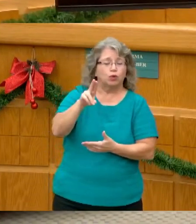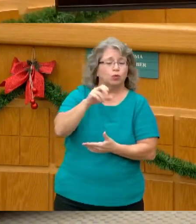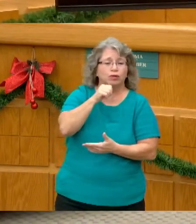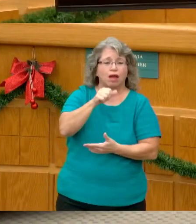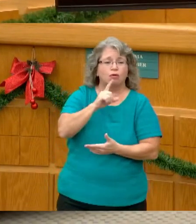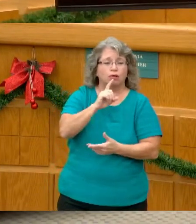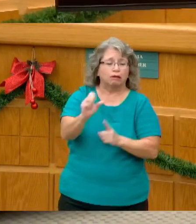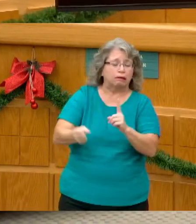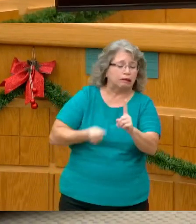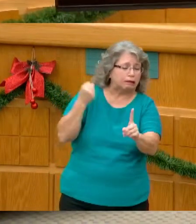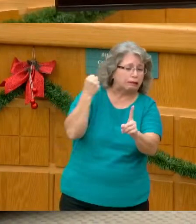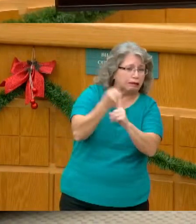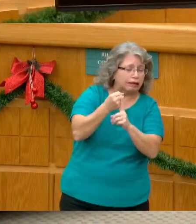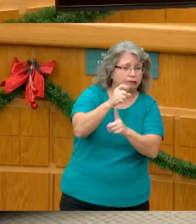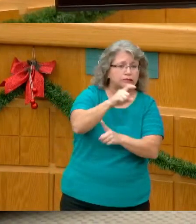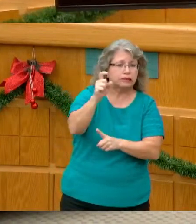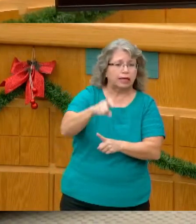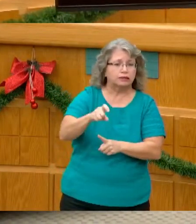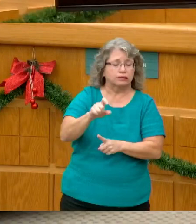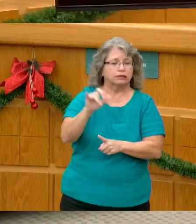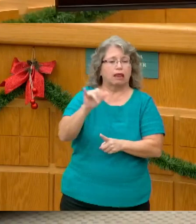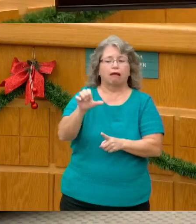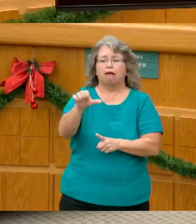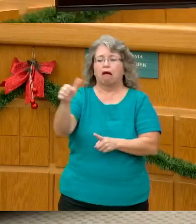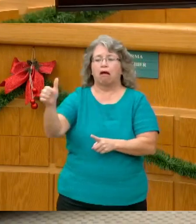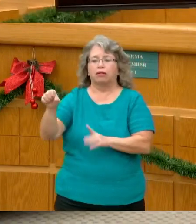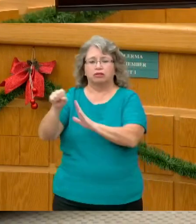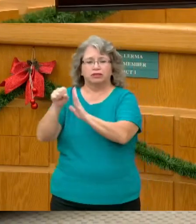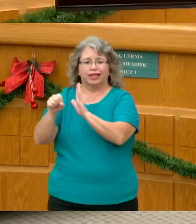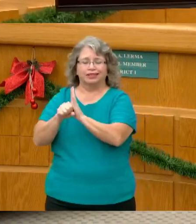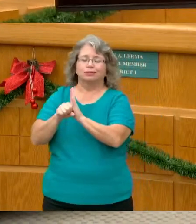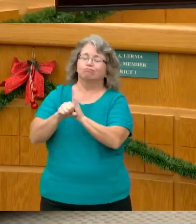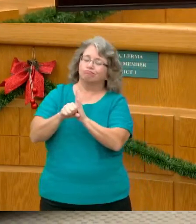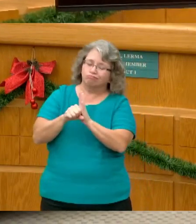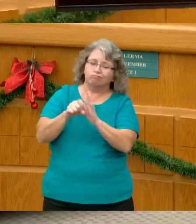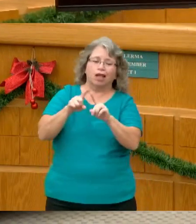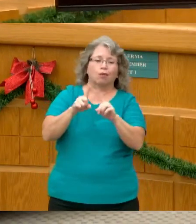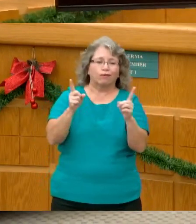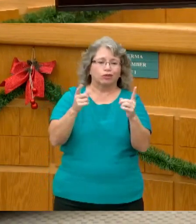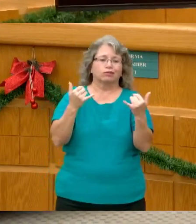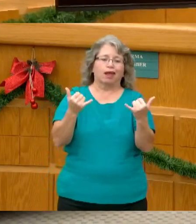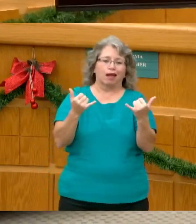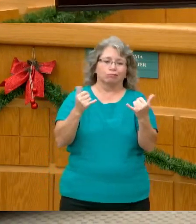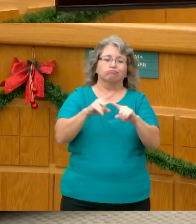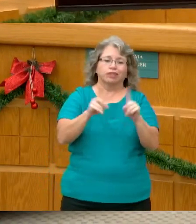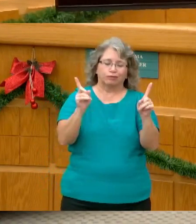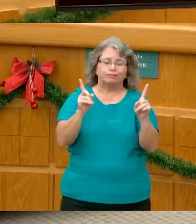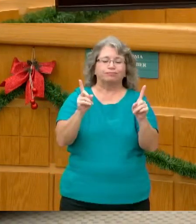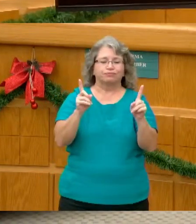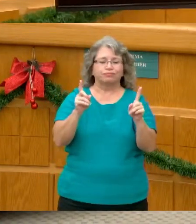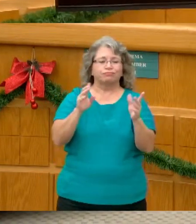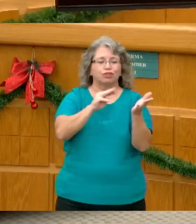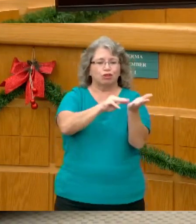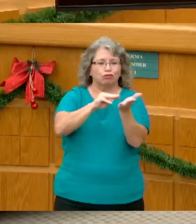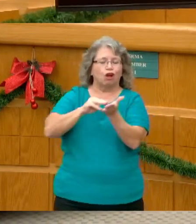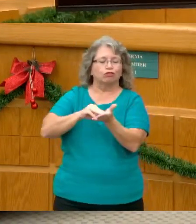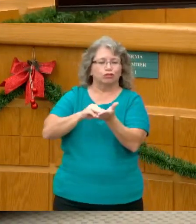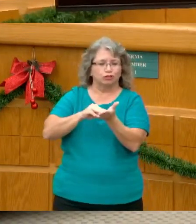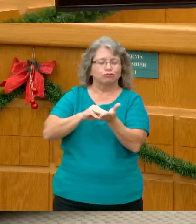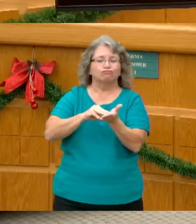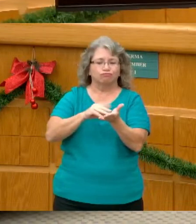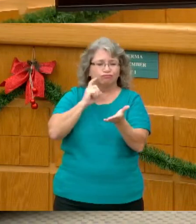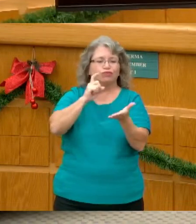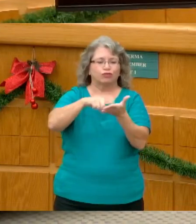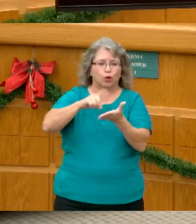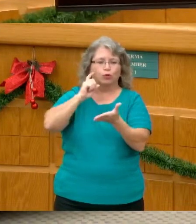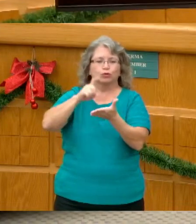surrounding states. That is not the case any longer. Doctors have noted that flu season has started. The numbers are increasing